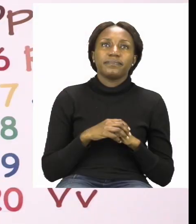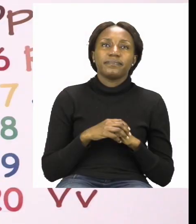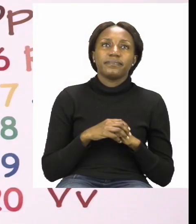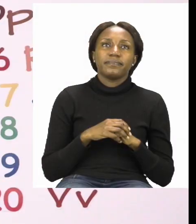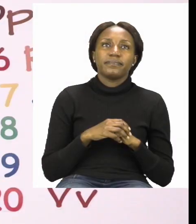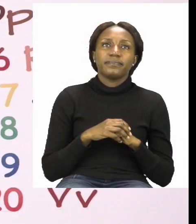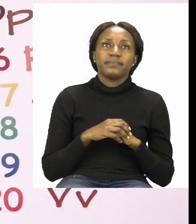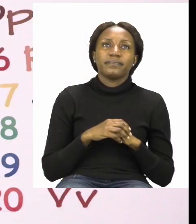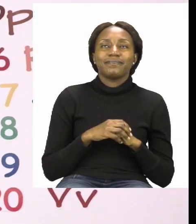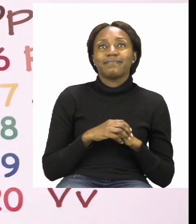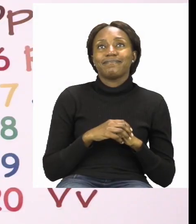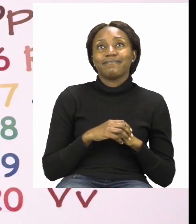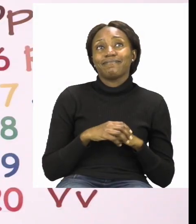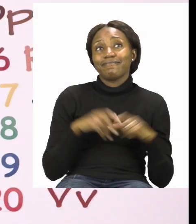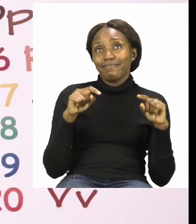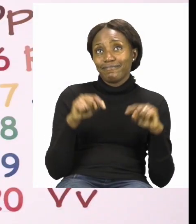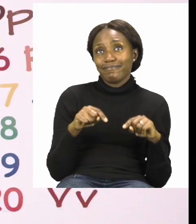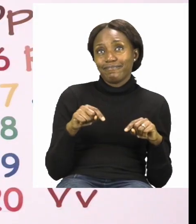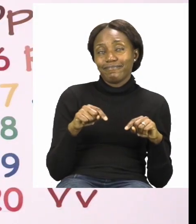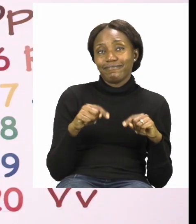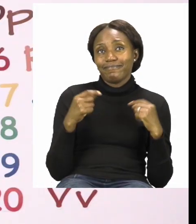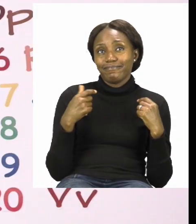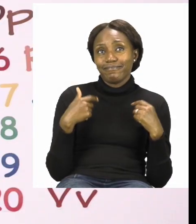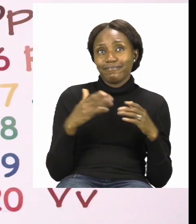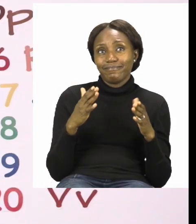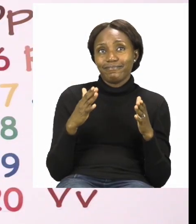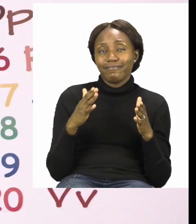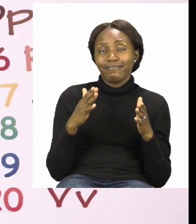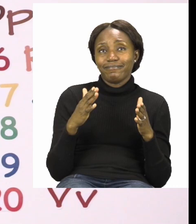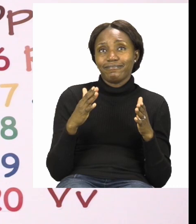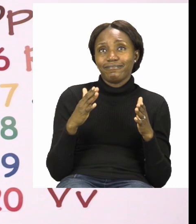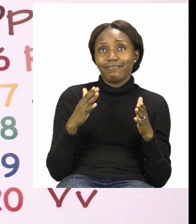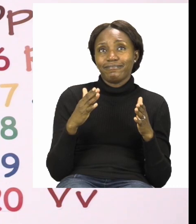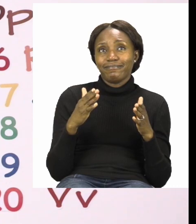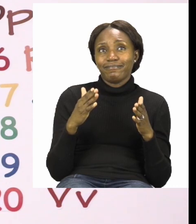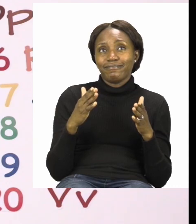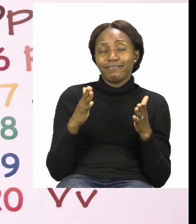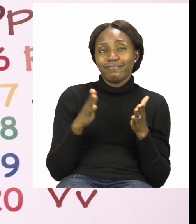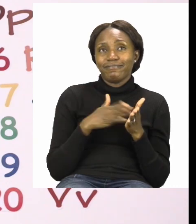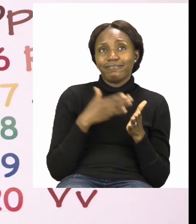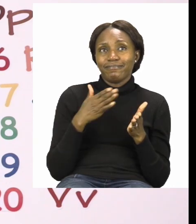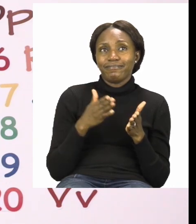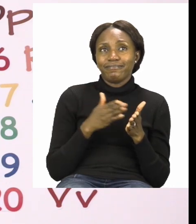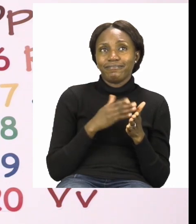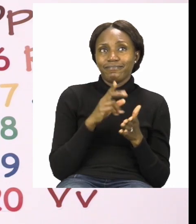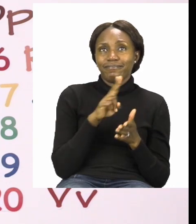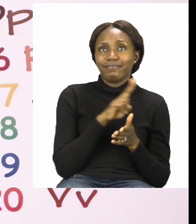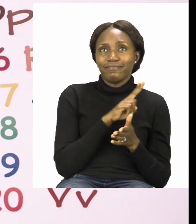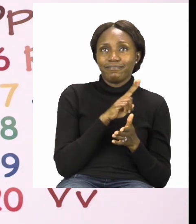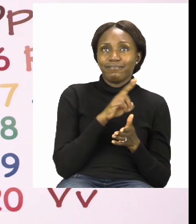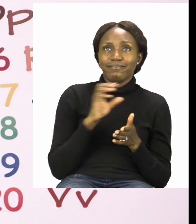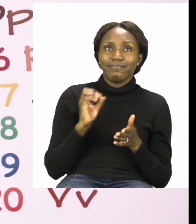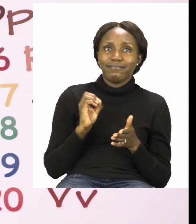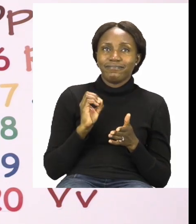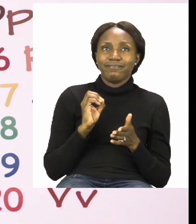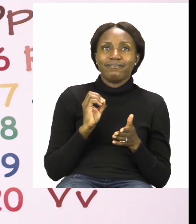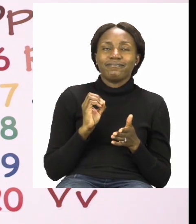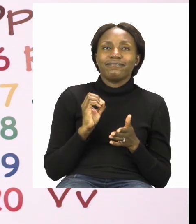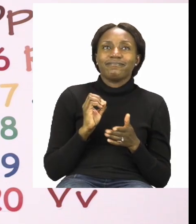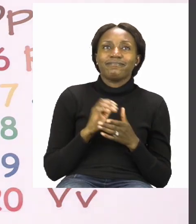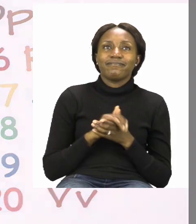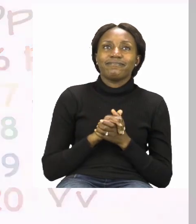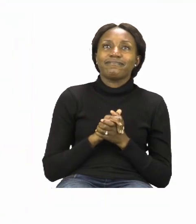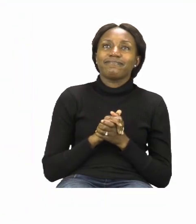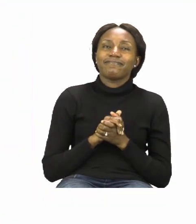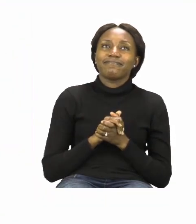Now, boys and girls, let us begin by doing an exercise on page 20. On page